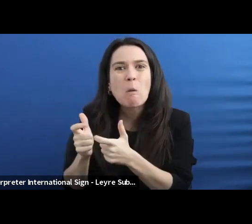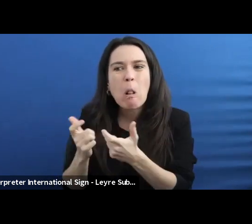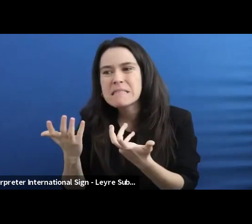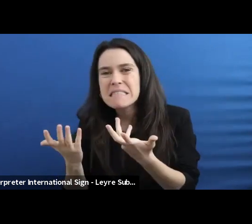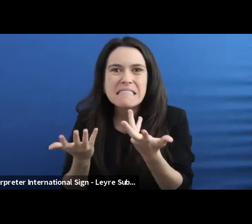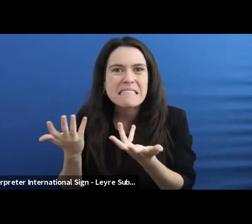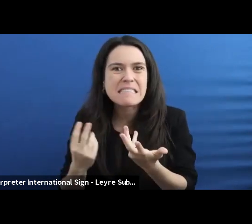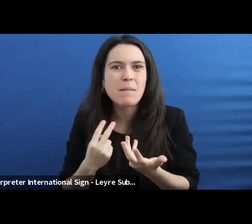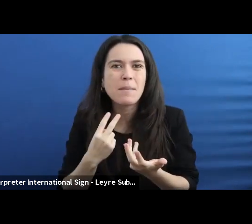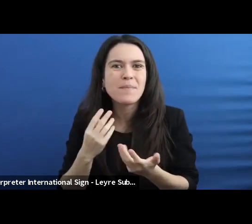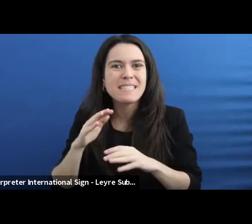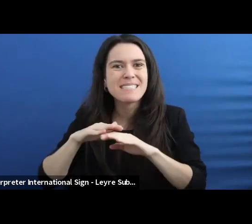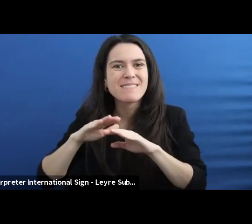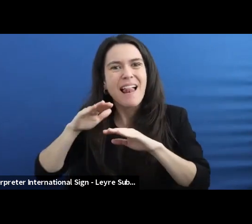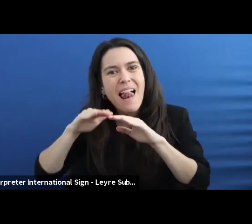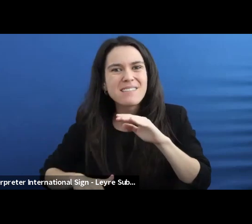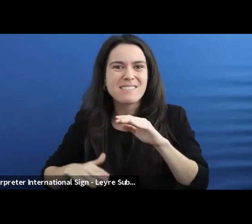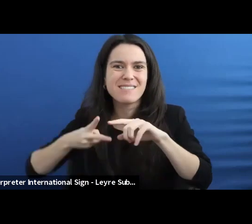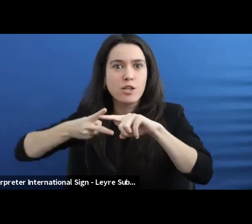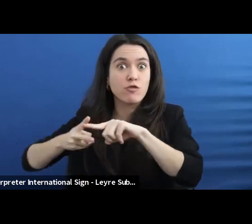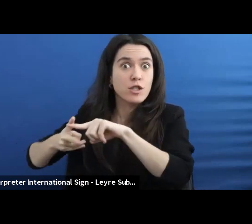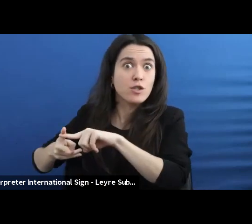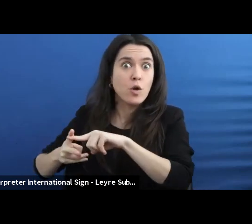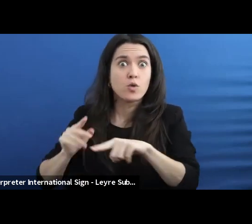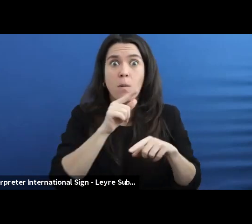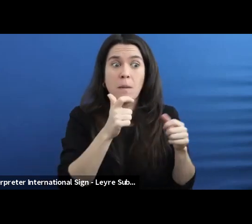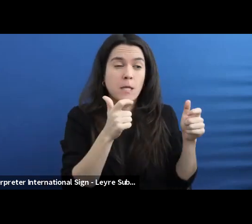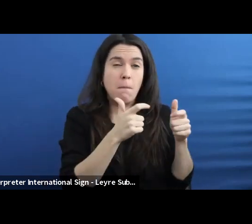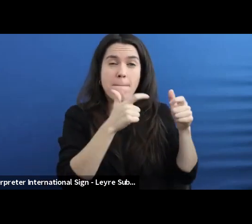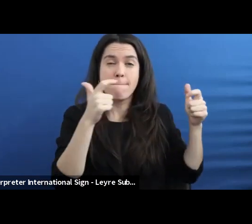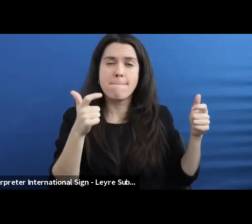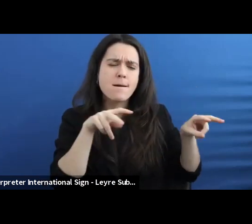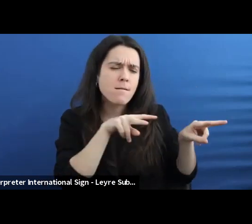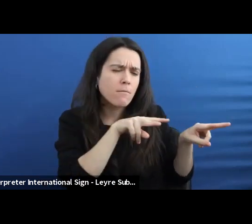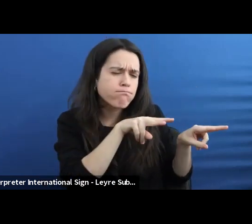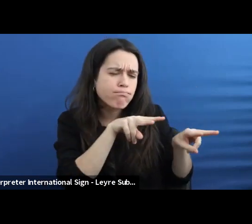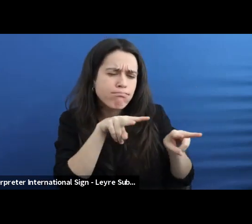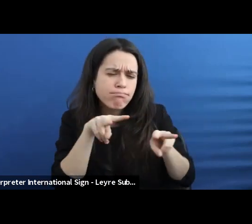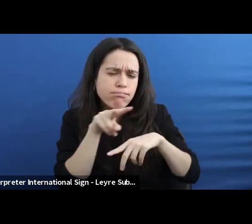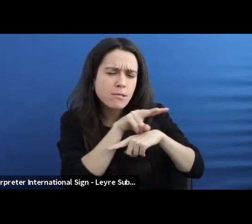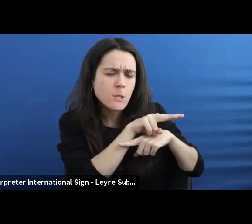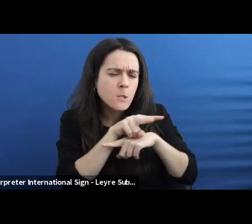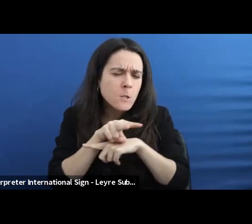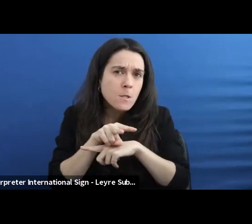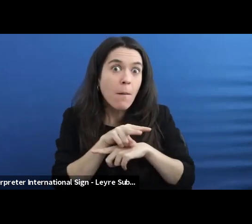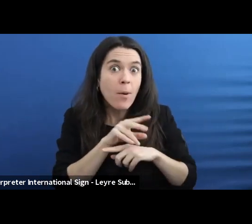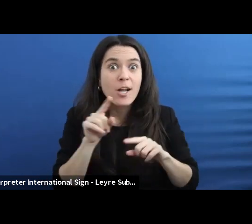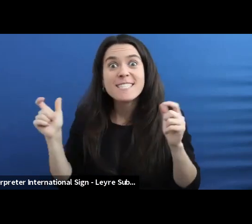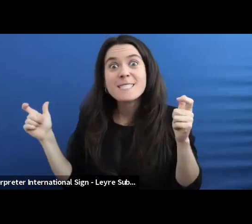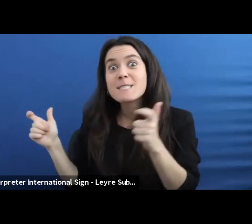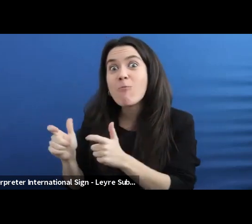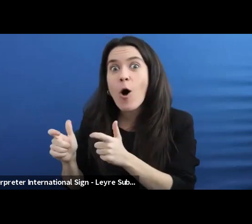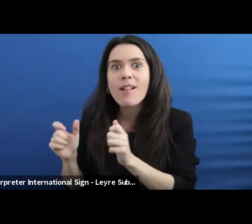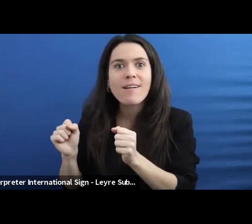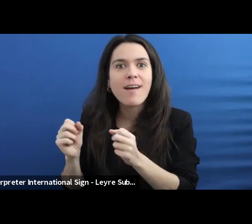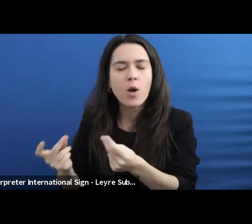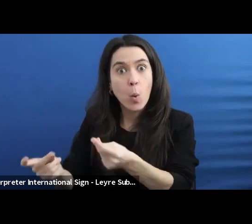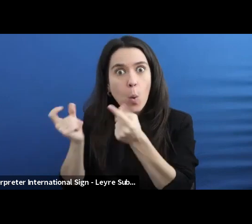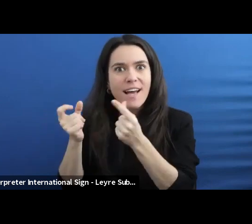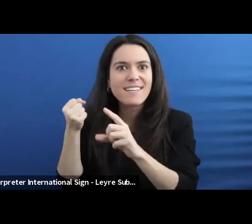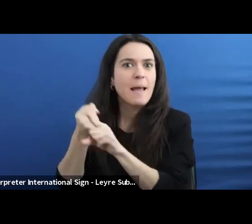assessing, of monitoring. On the other hand, smaller organizations can make a very quick impact on what they do. And I'm talking